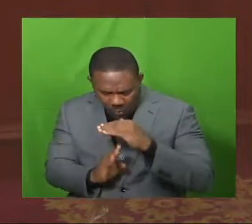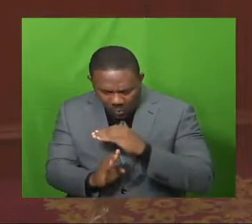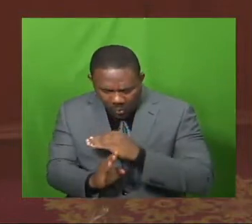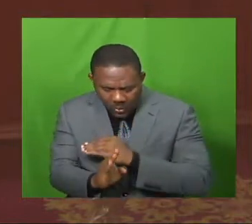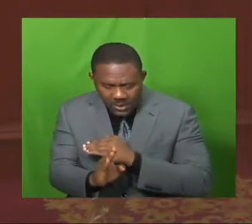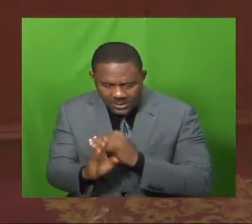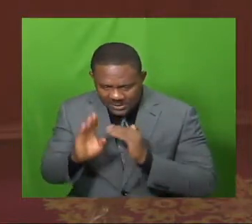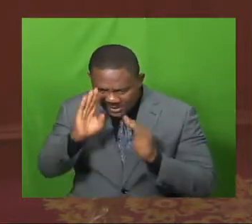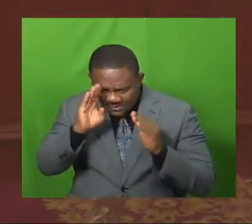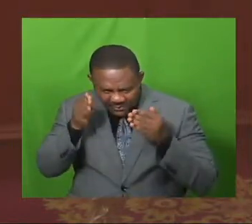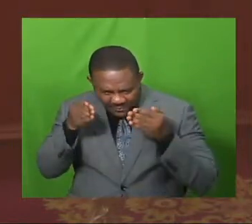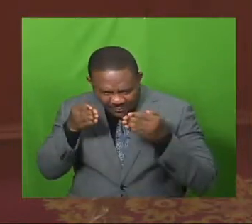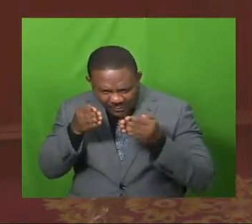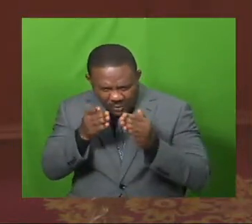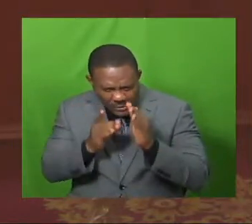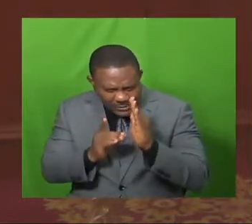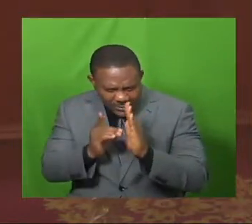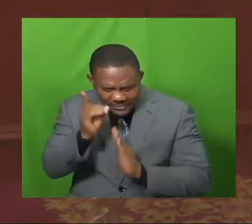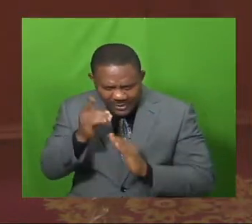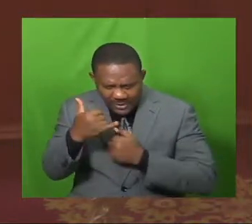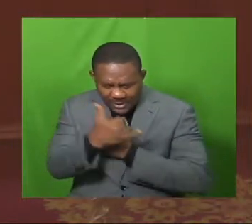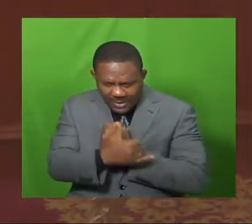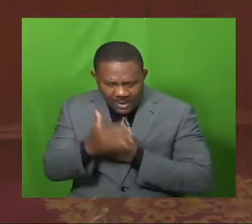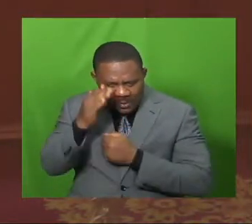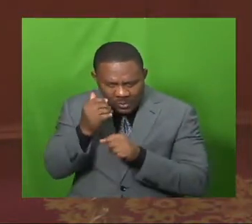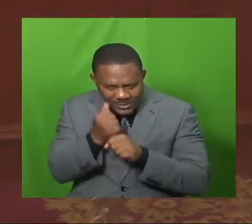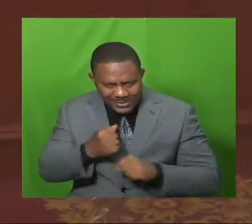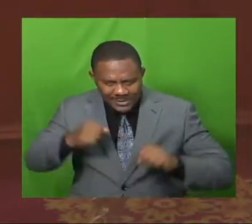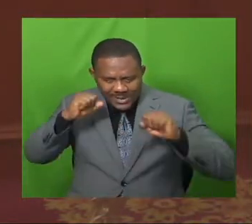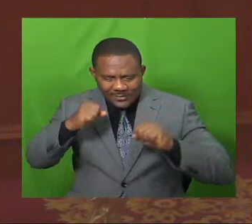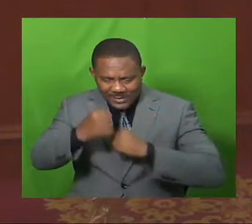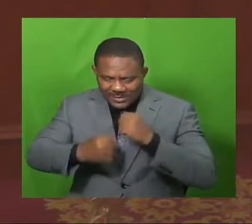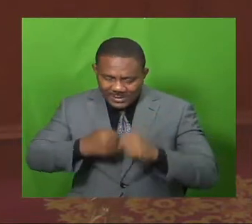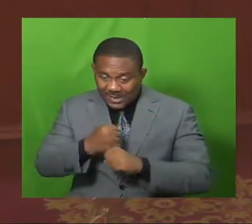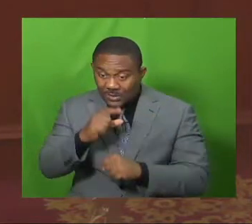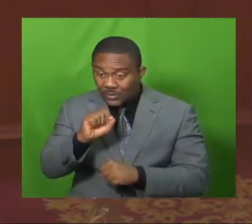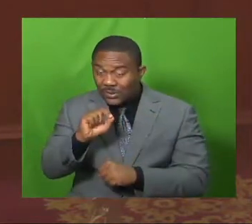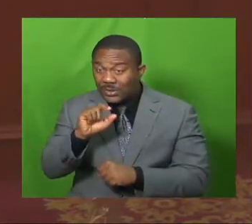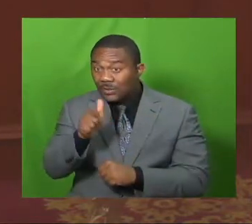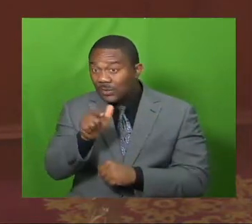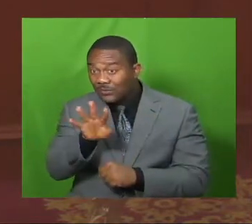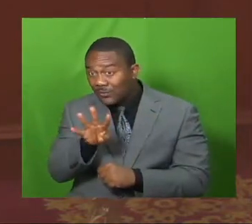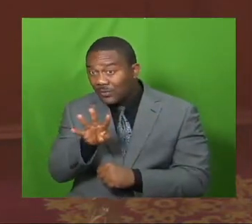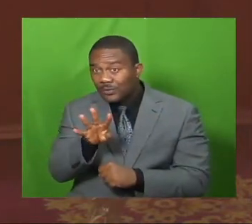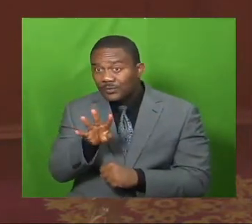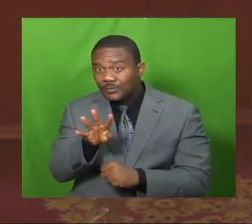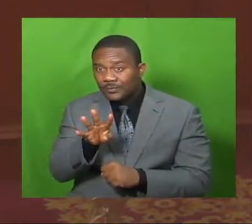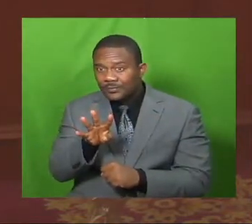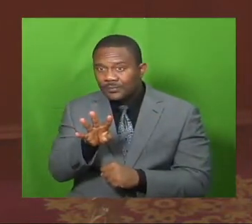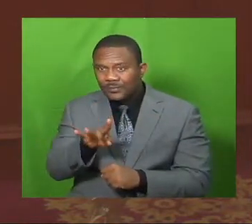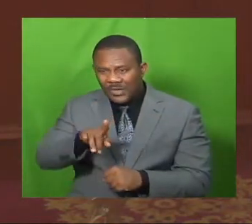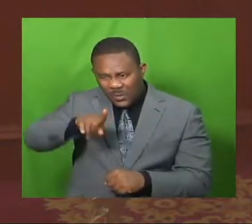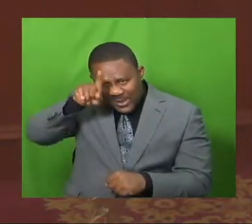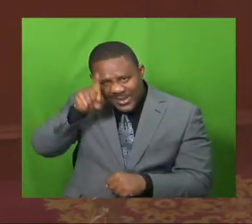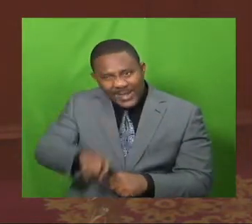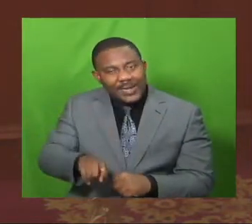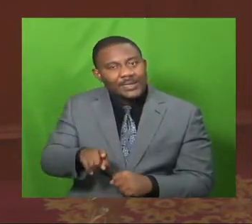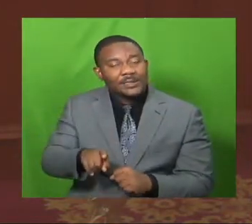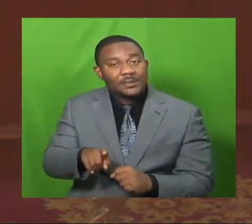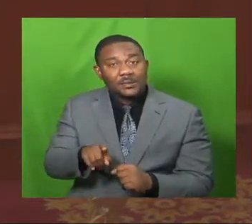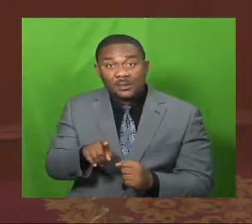his focus for developing our country will salvage us in 2024. Mr. Speaker, at this point in time, we need institutional